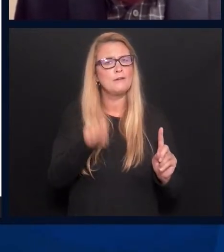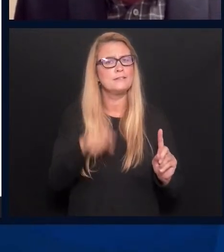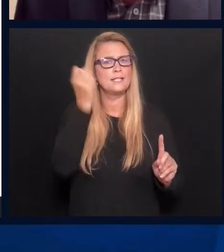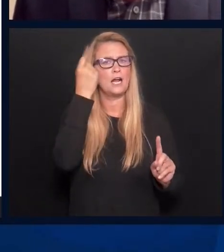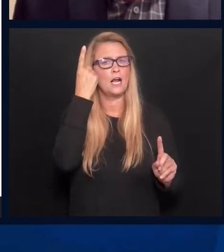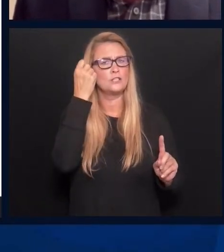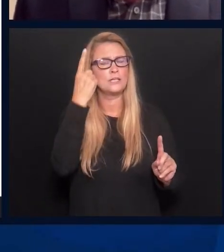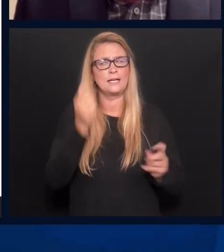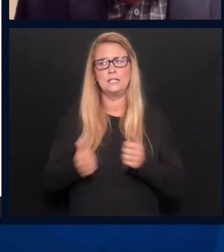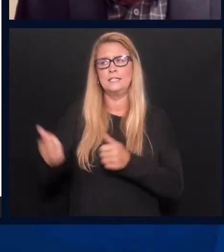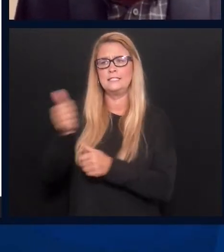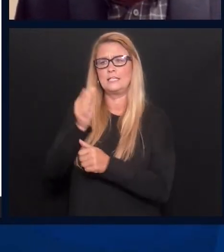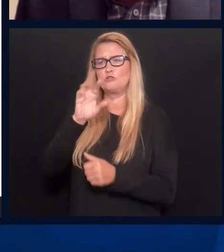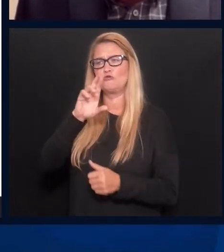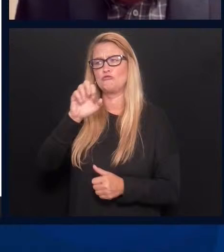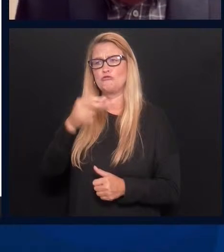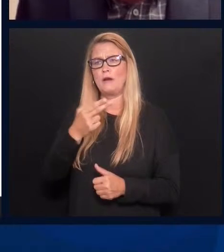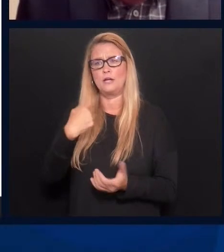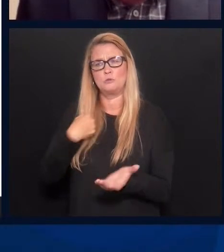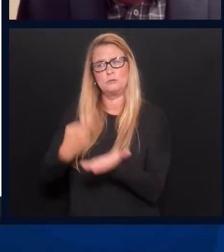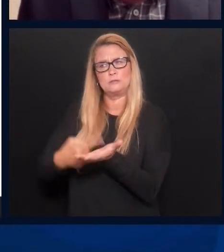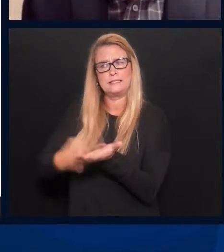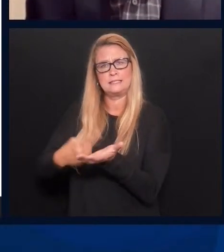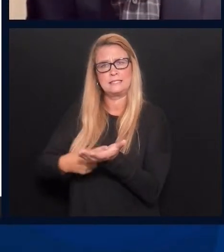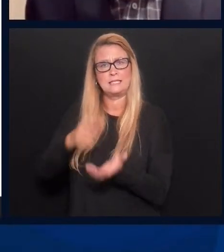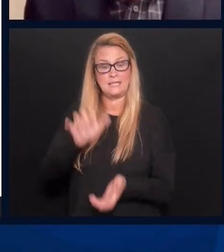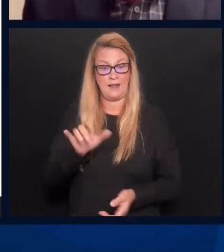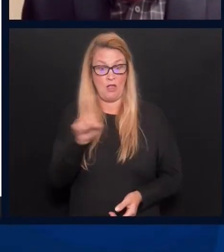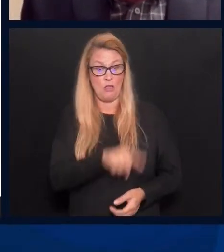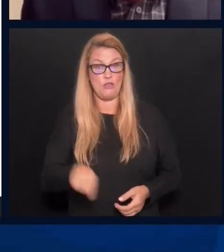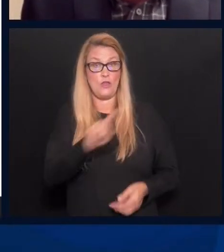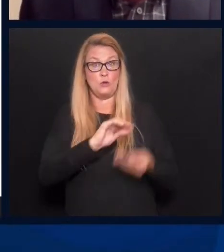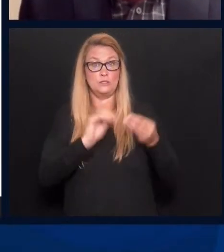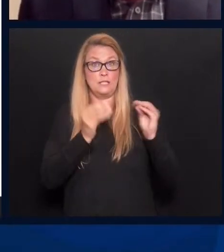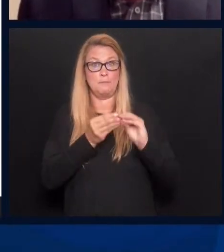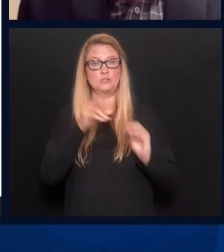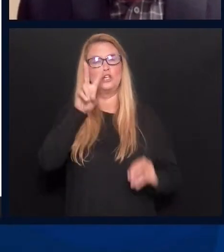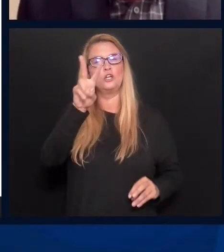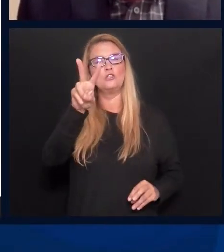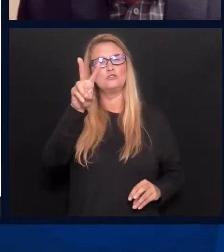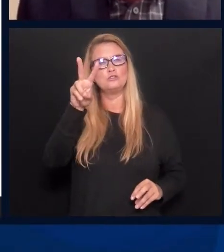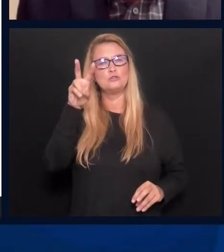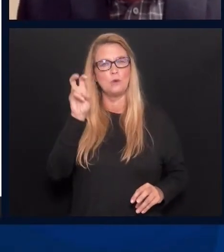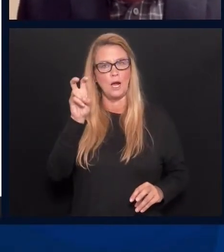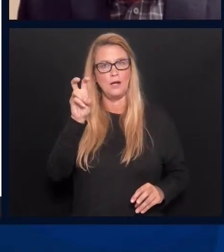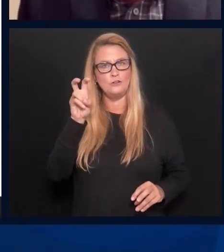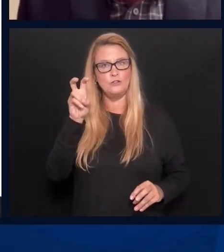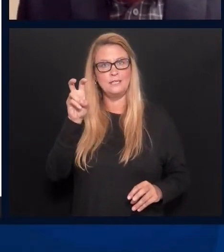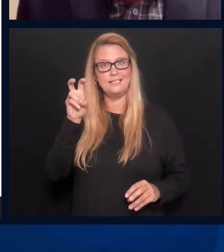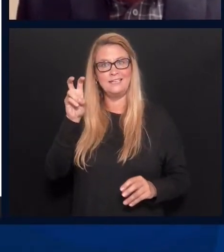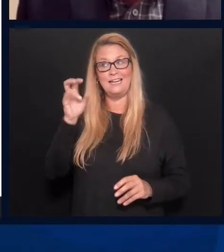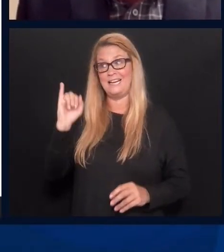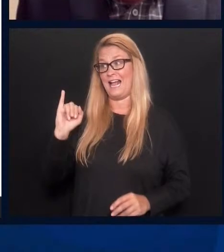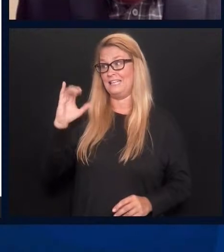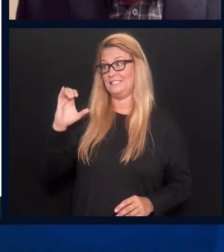and I were just talking about this. Of those numbers, 200 are in the